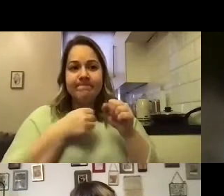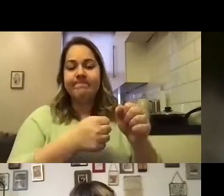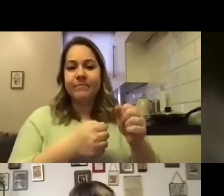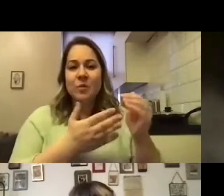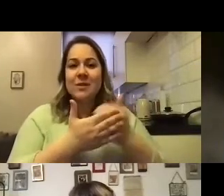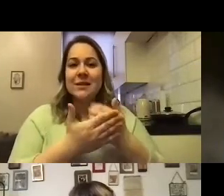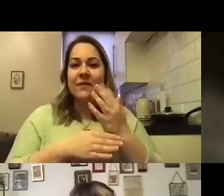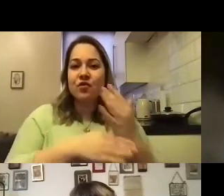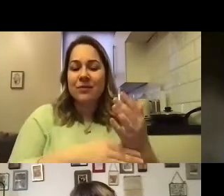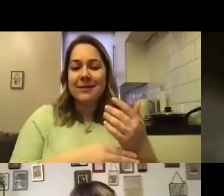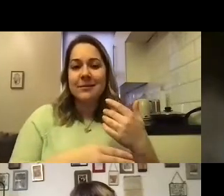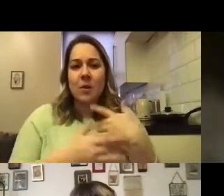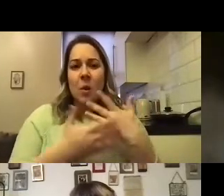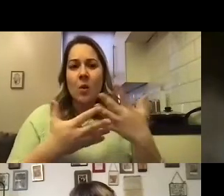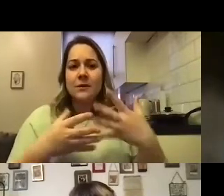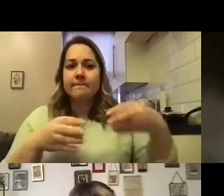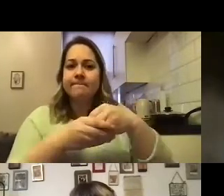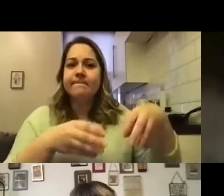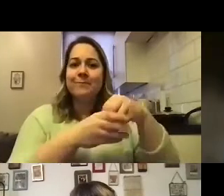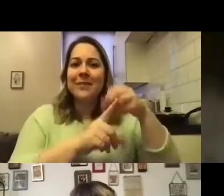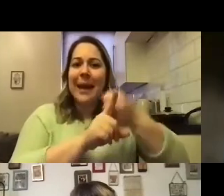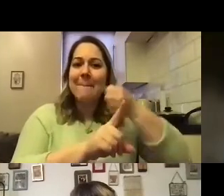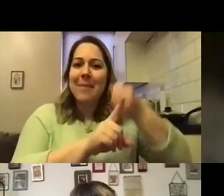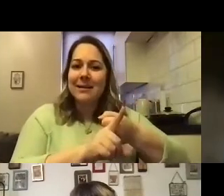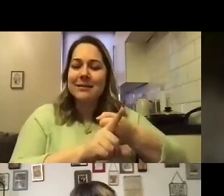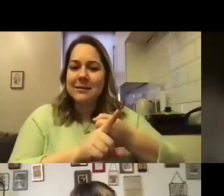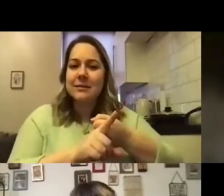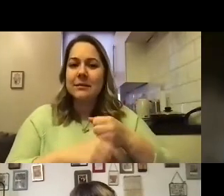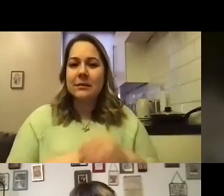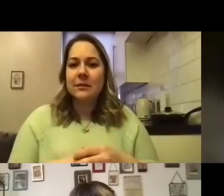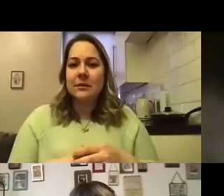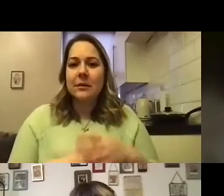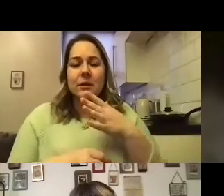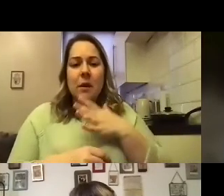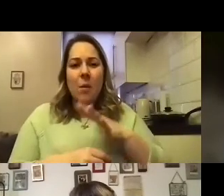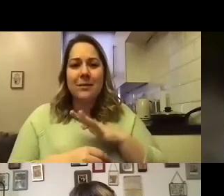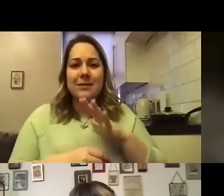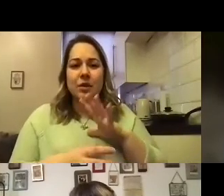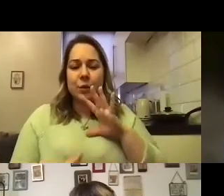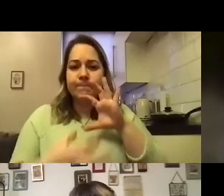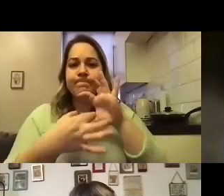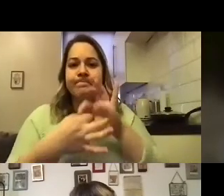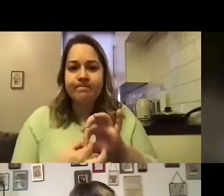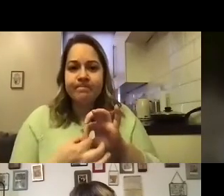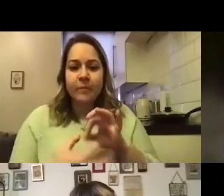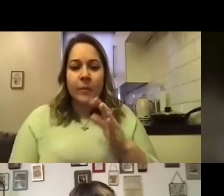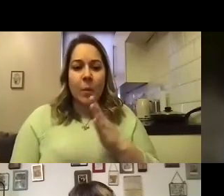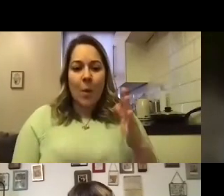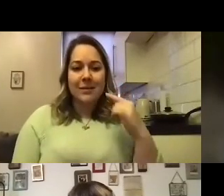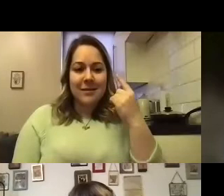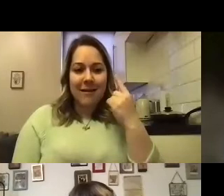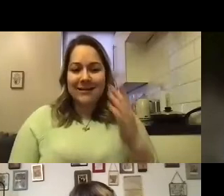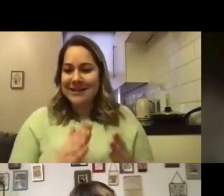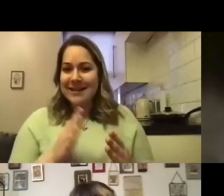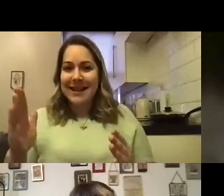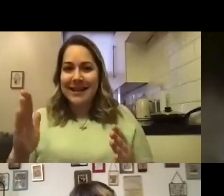in numerous campaigns. And so for me, I wanted to make that connection between East London and West London. There's a history here,